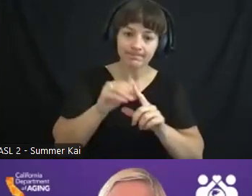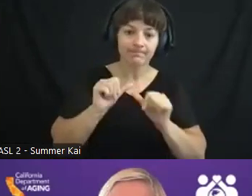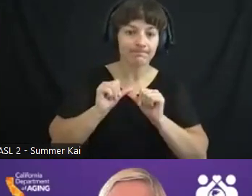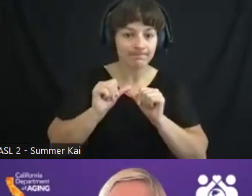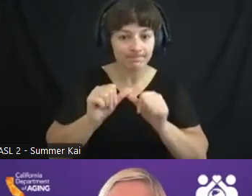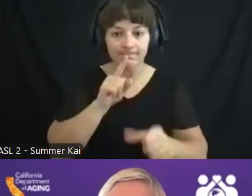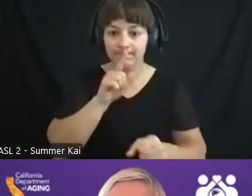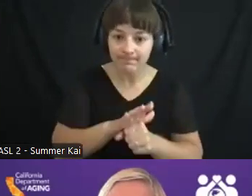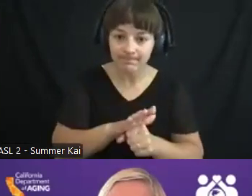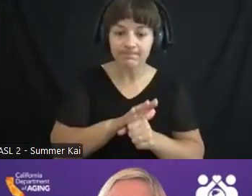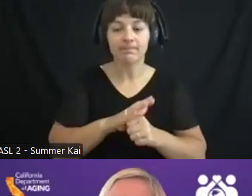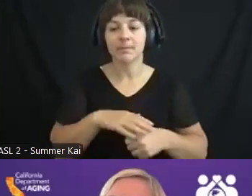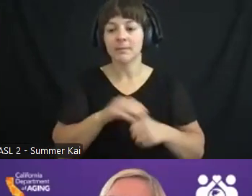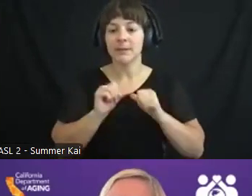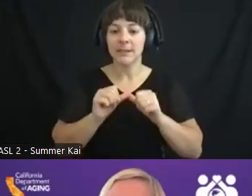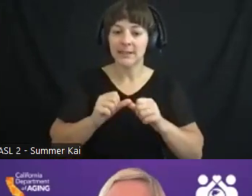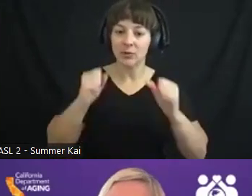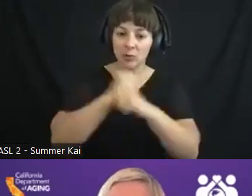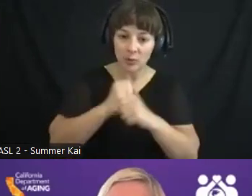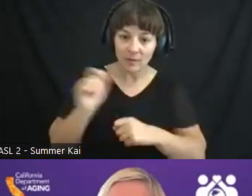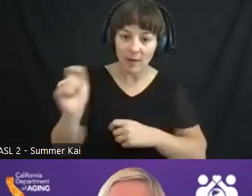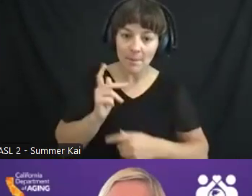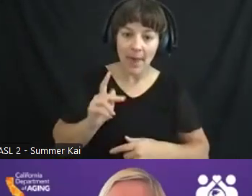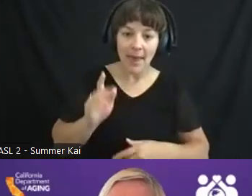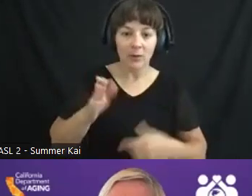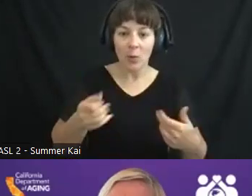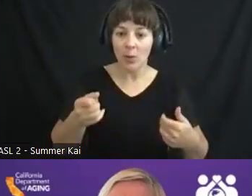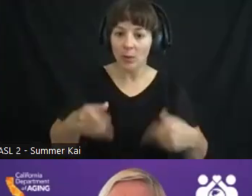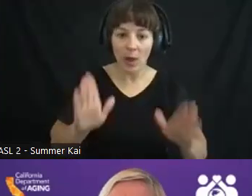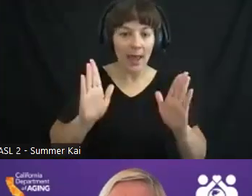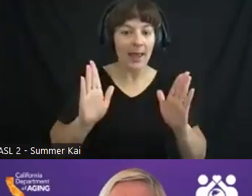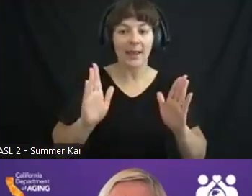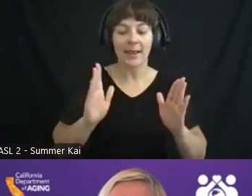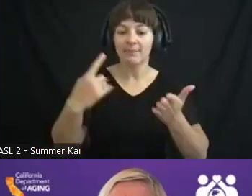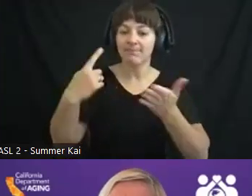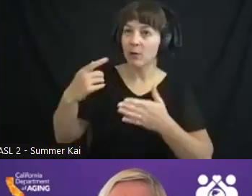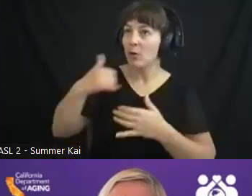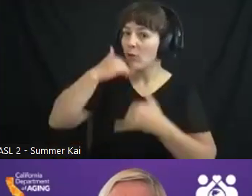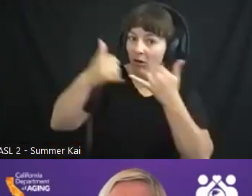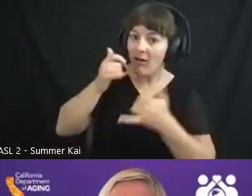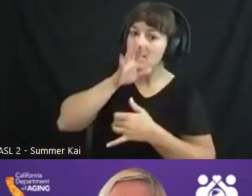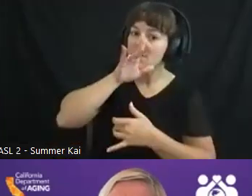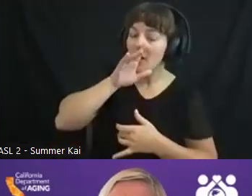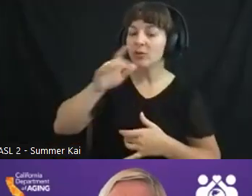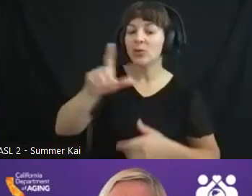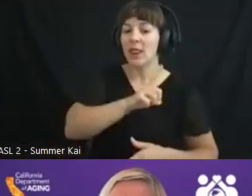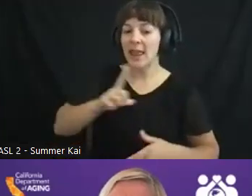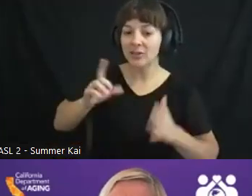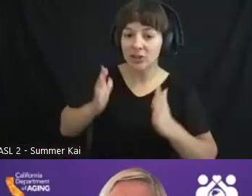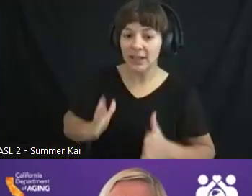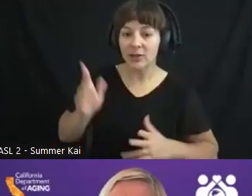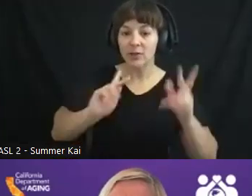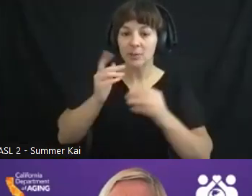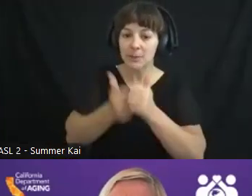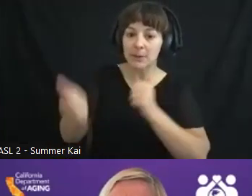on so that you can fight back in your own way by talking to our legislators and our people in office so that they understand